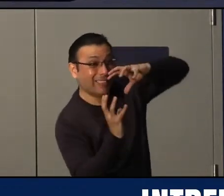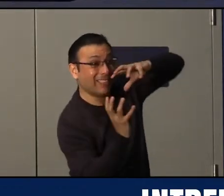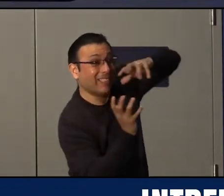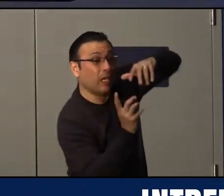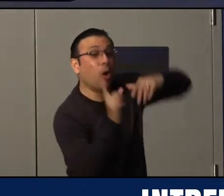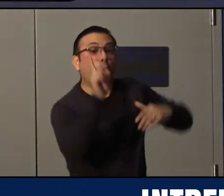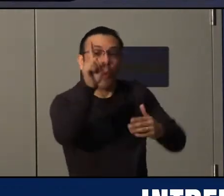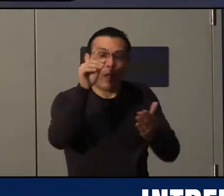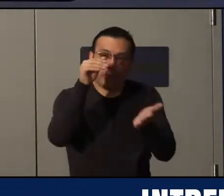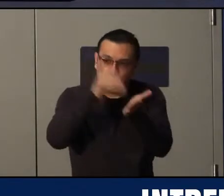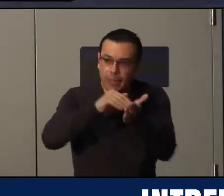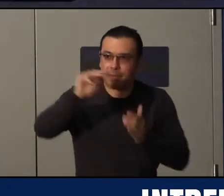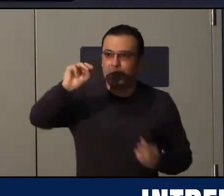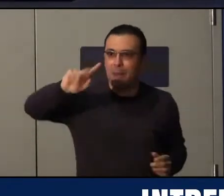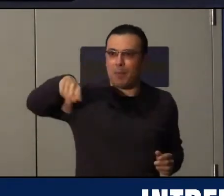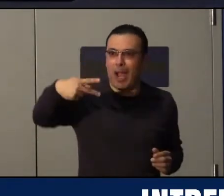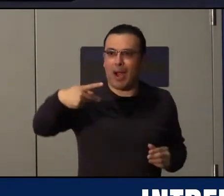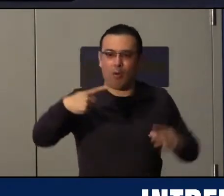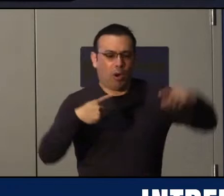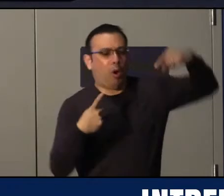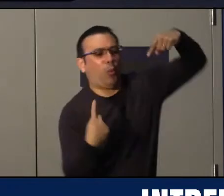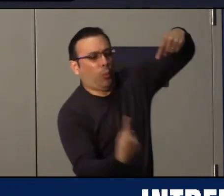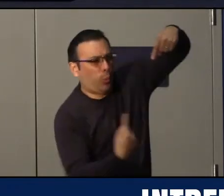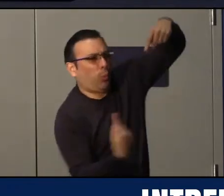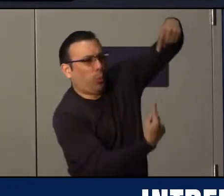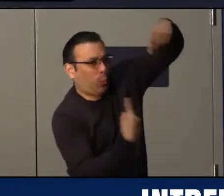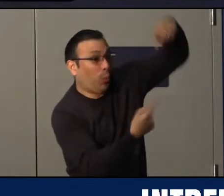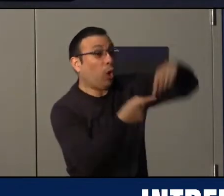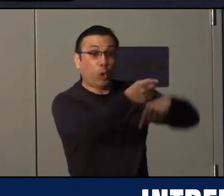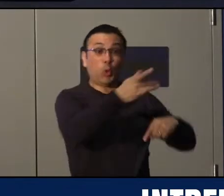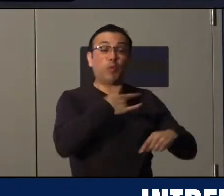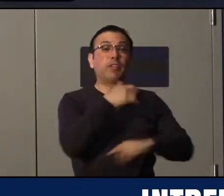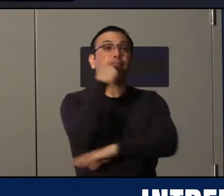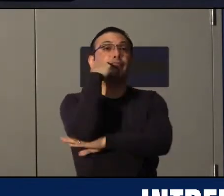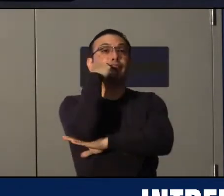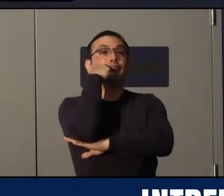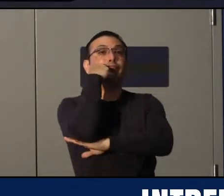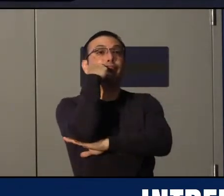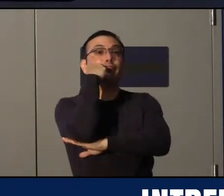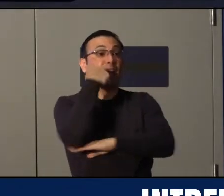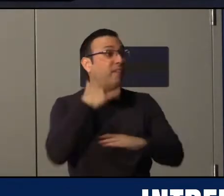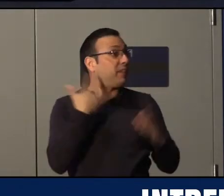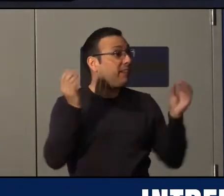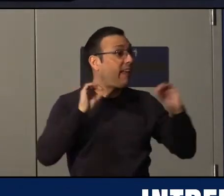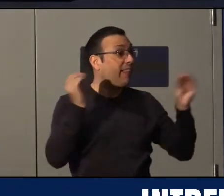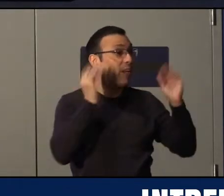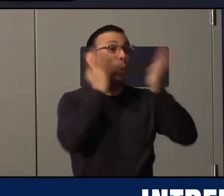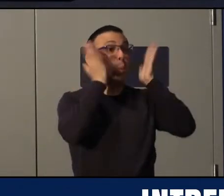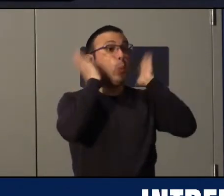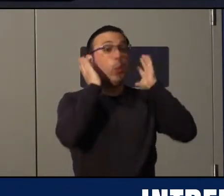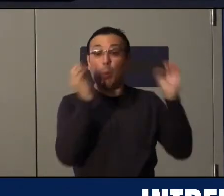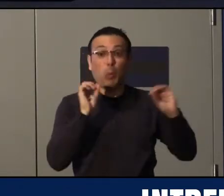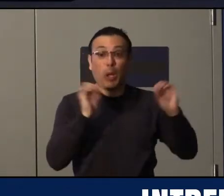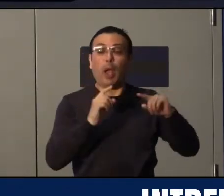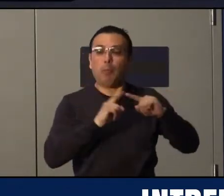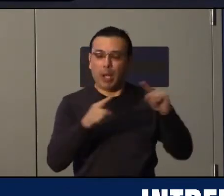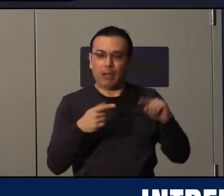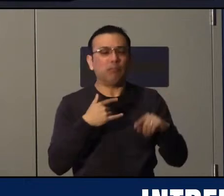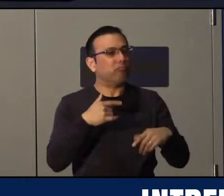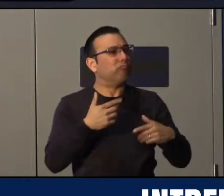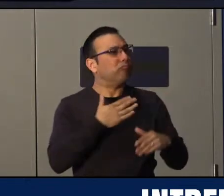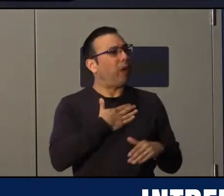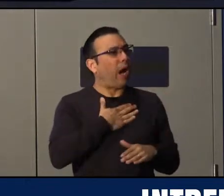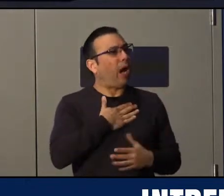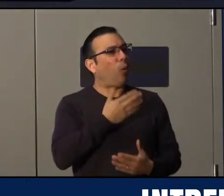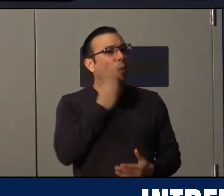hour, and yet we just feel like we're where we're supposed to be because we are. And then it all kind of makes